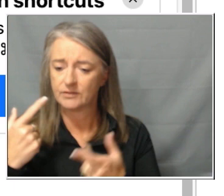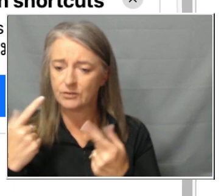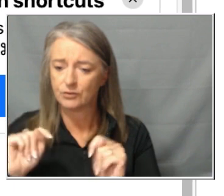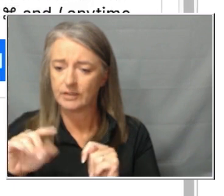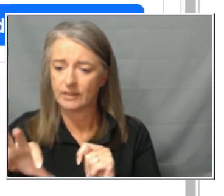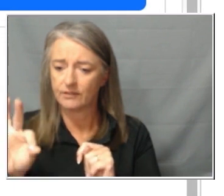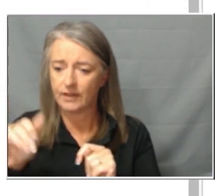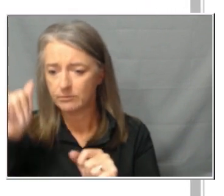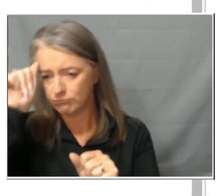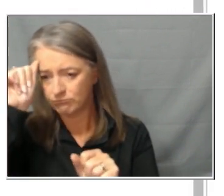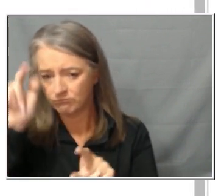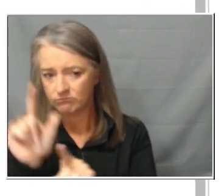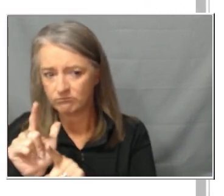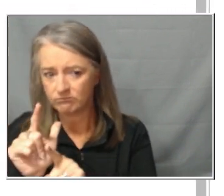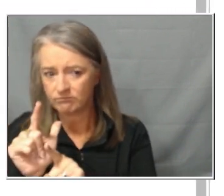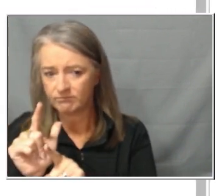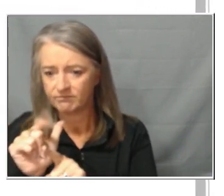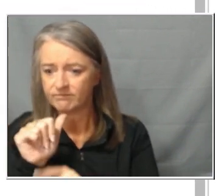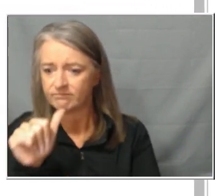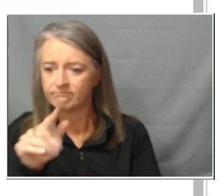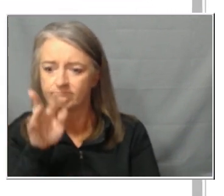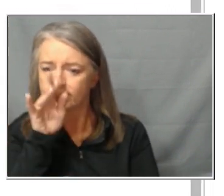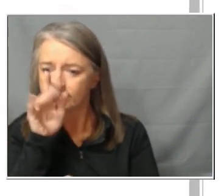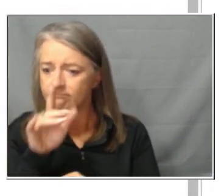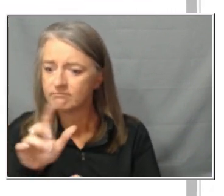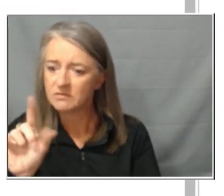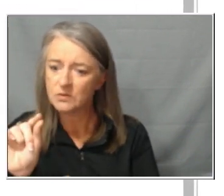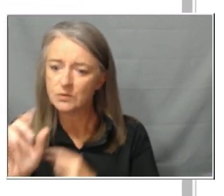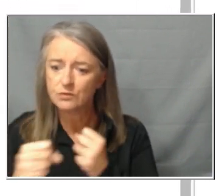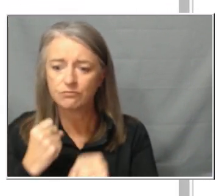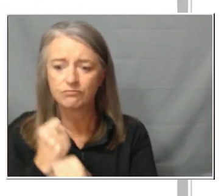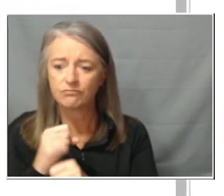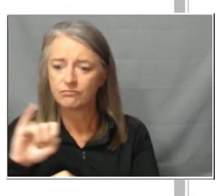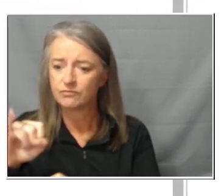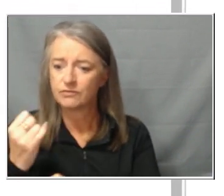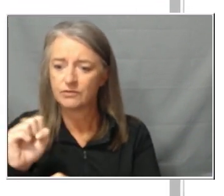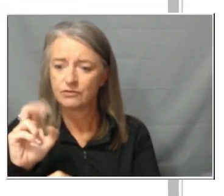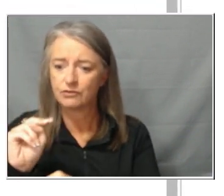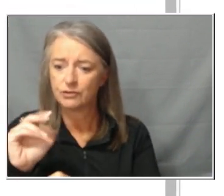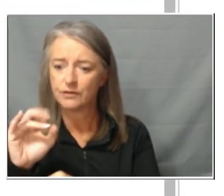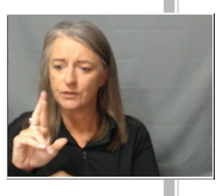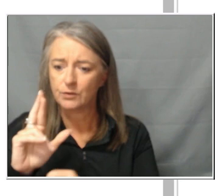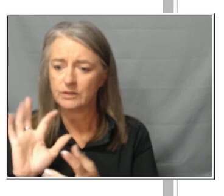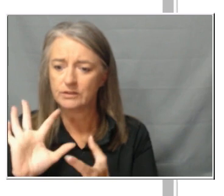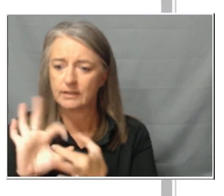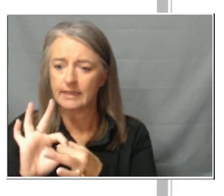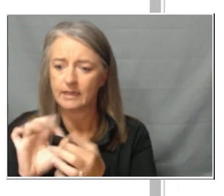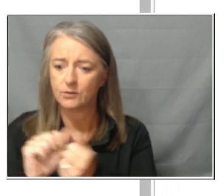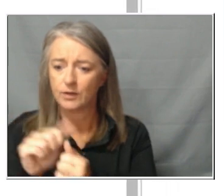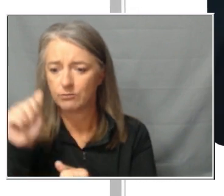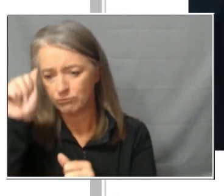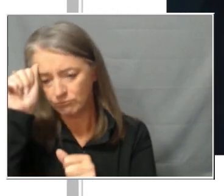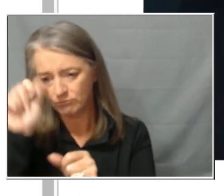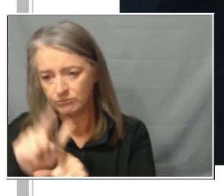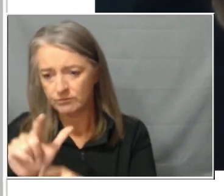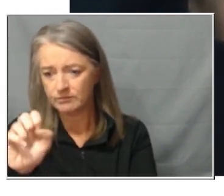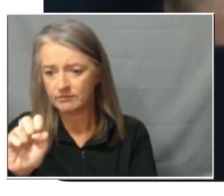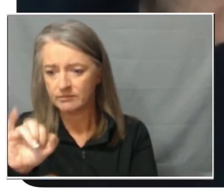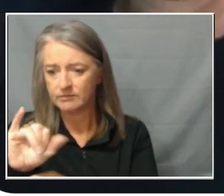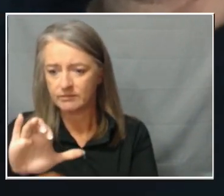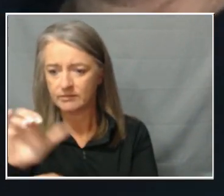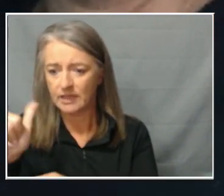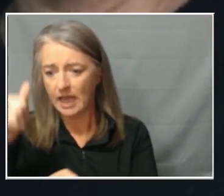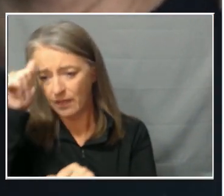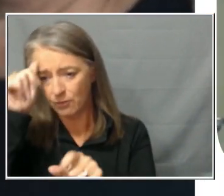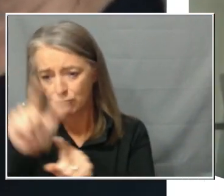my brother." After not speaking for 20 years, Jennifer wanted to reconnect with her brother Eric, and so did another brother,